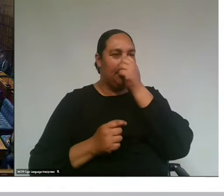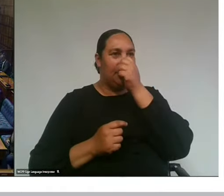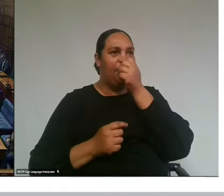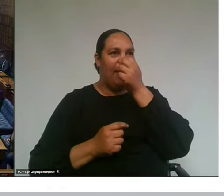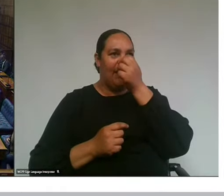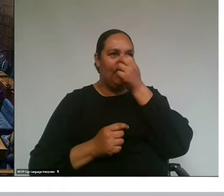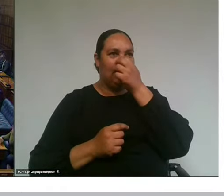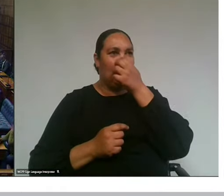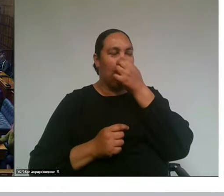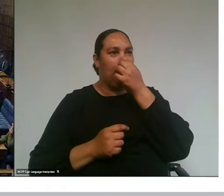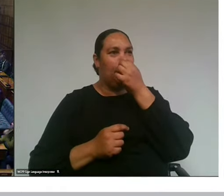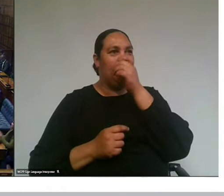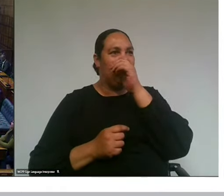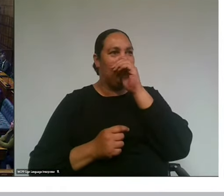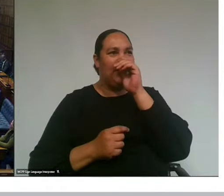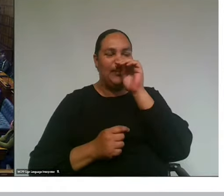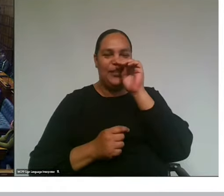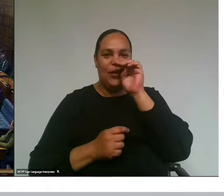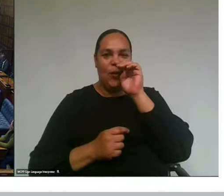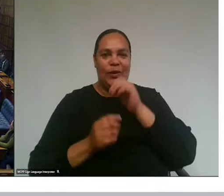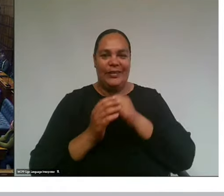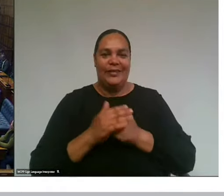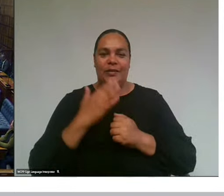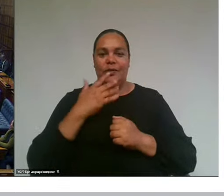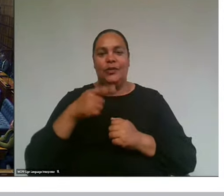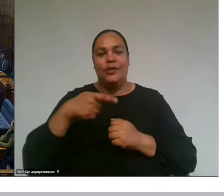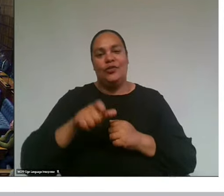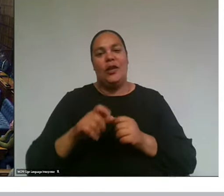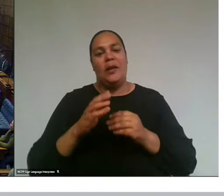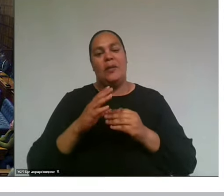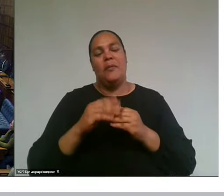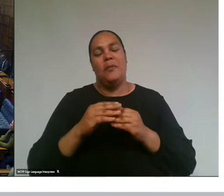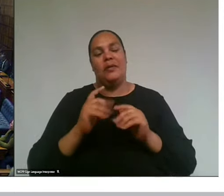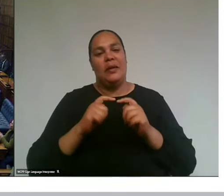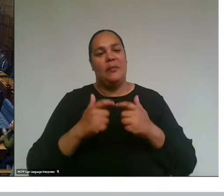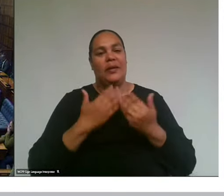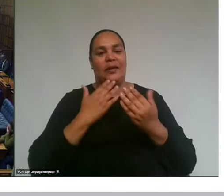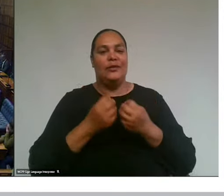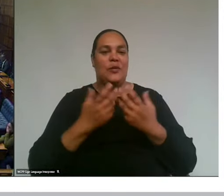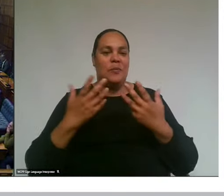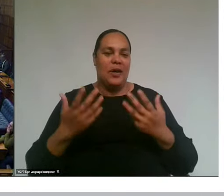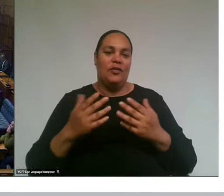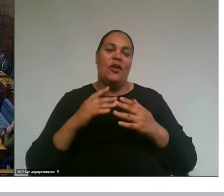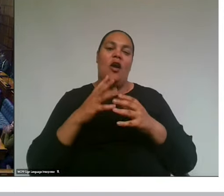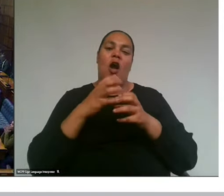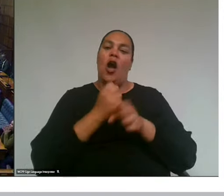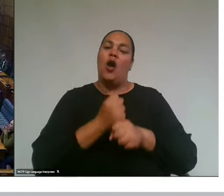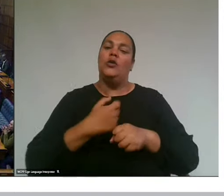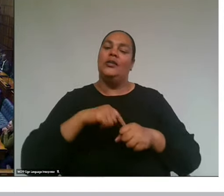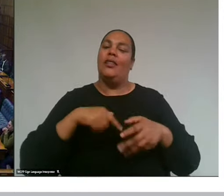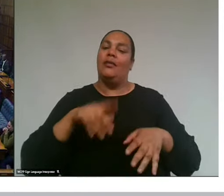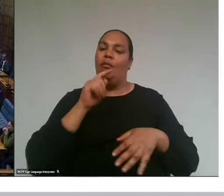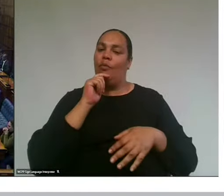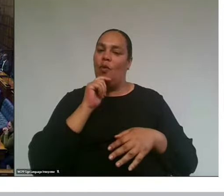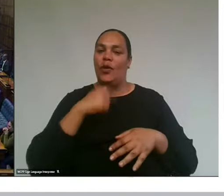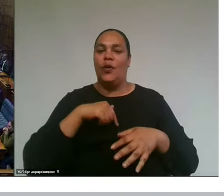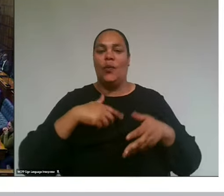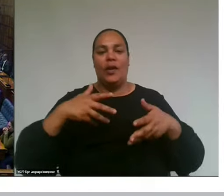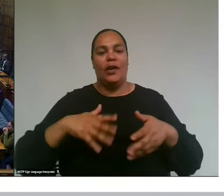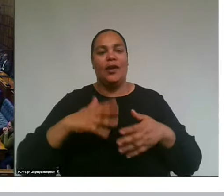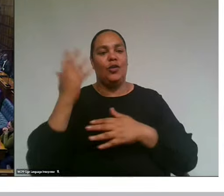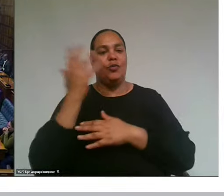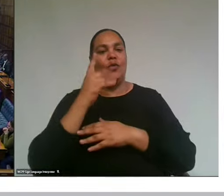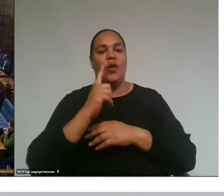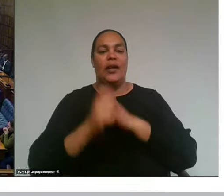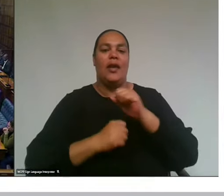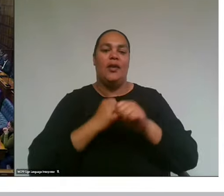teams uh good morning honorable chair and to the members of the committee uh thank you very much uh for hosting us this morning we're here to present the